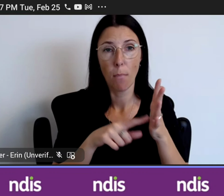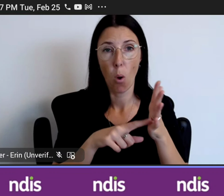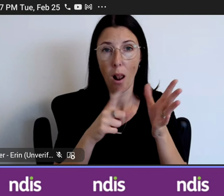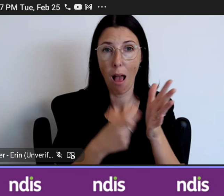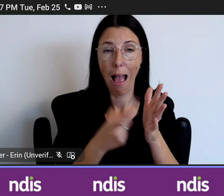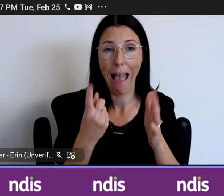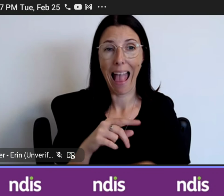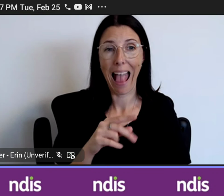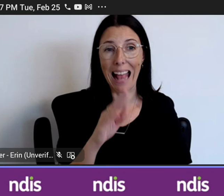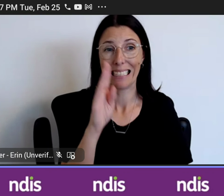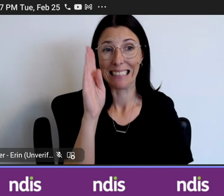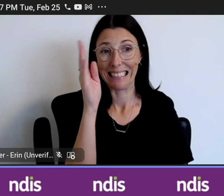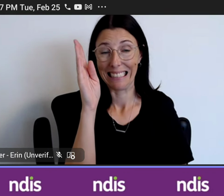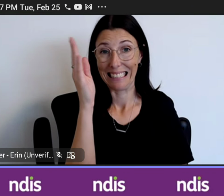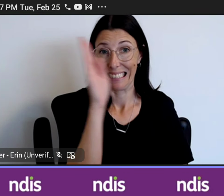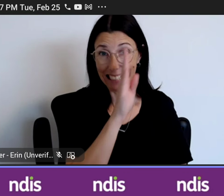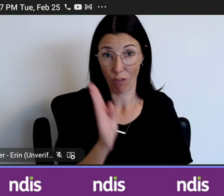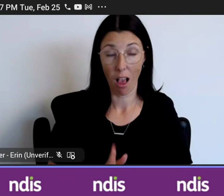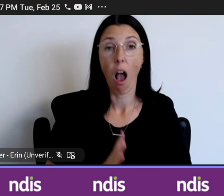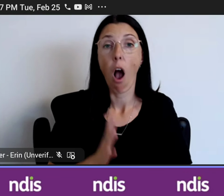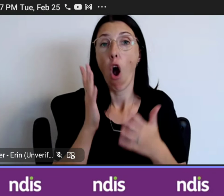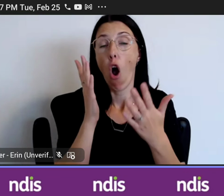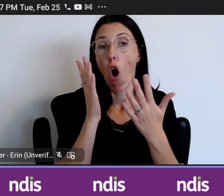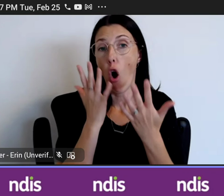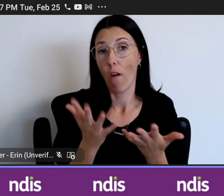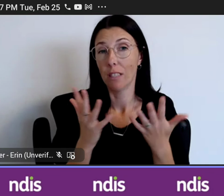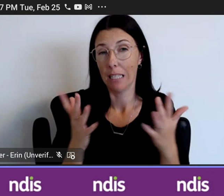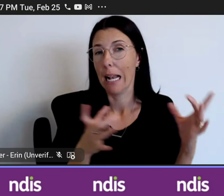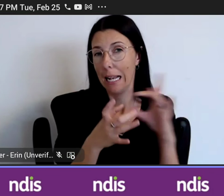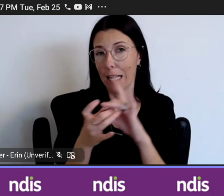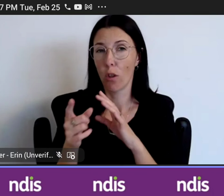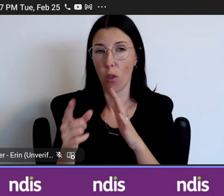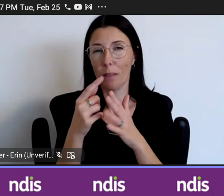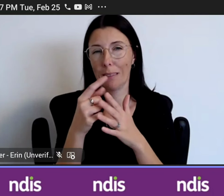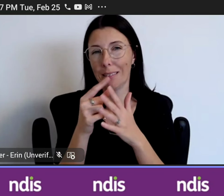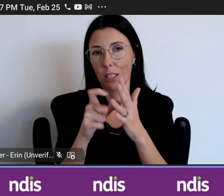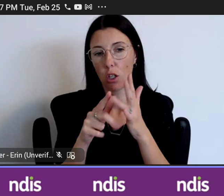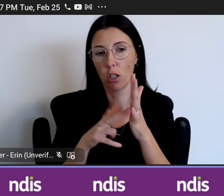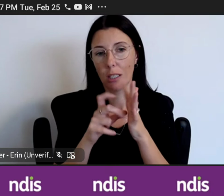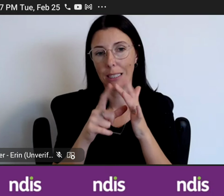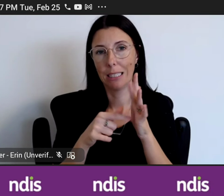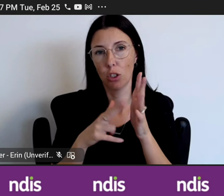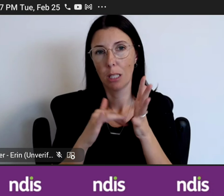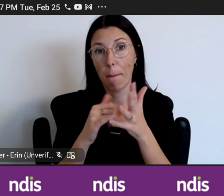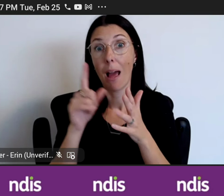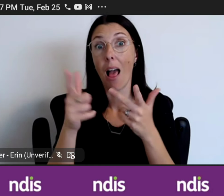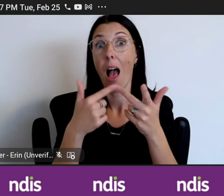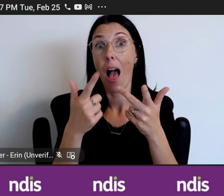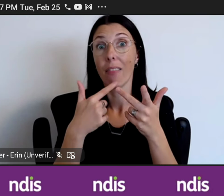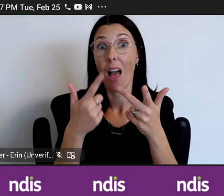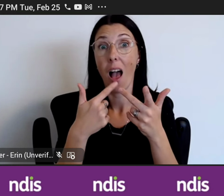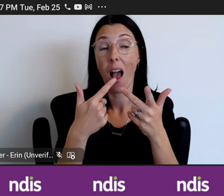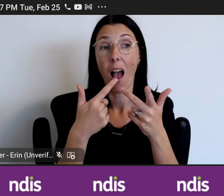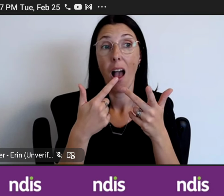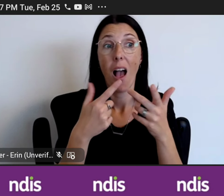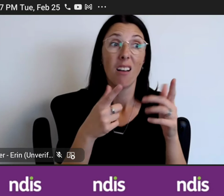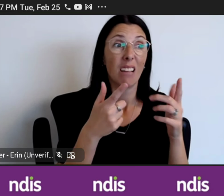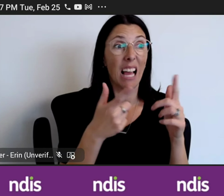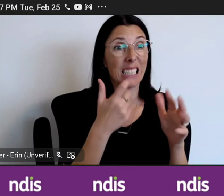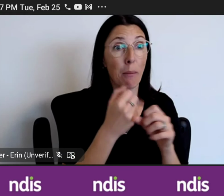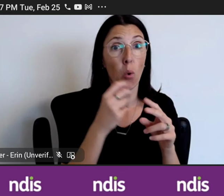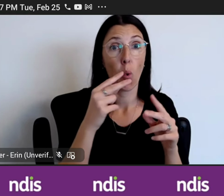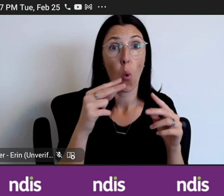these challenges, but other conditions such as autism can also lead to psychosocial difficulties. Excellent.